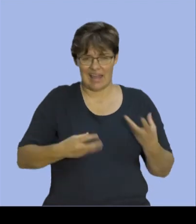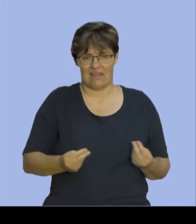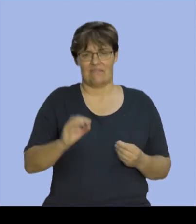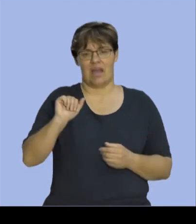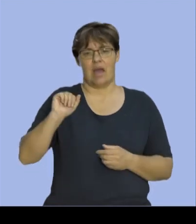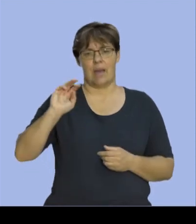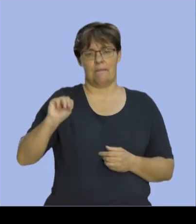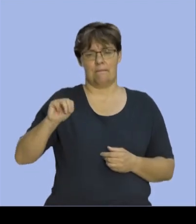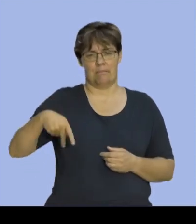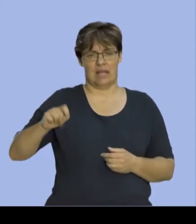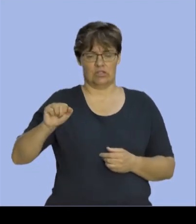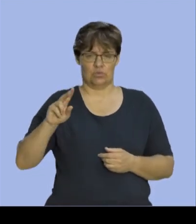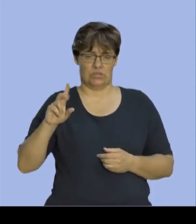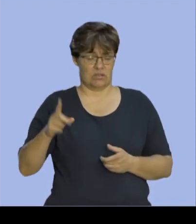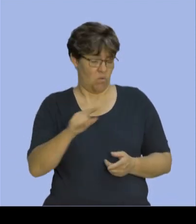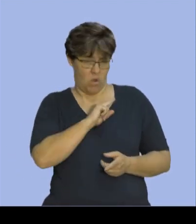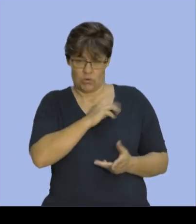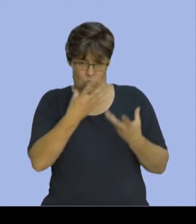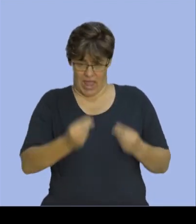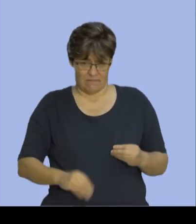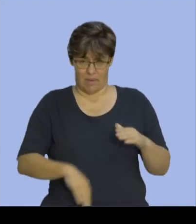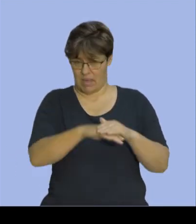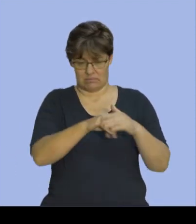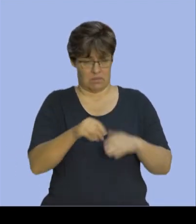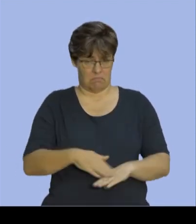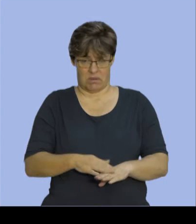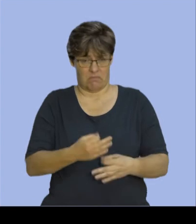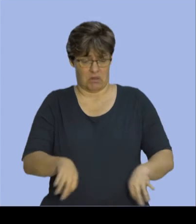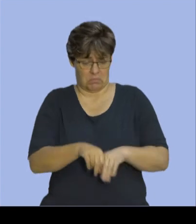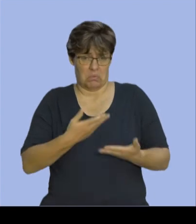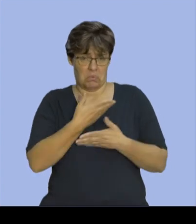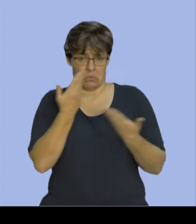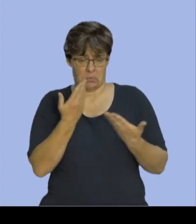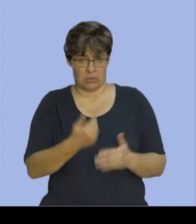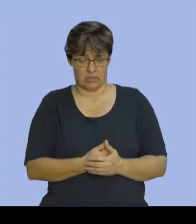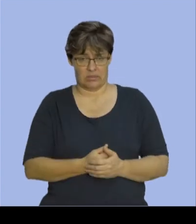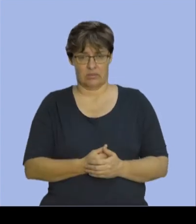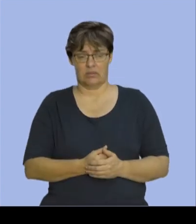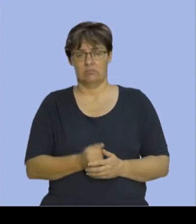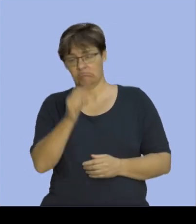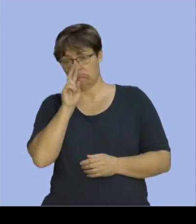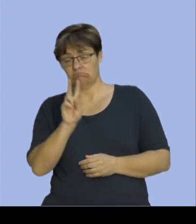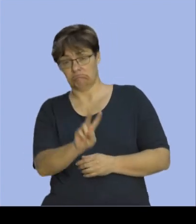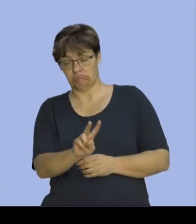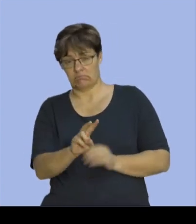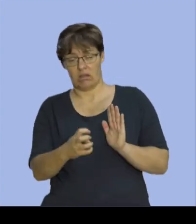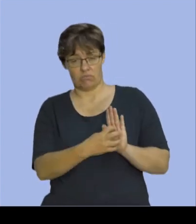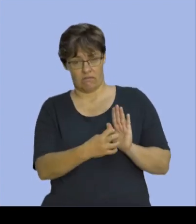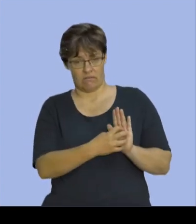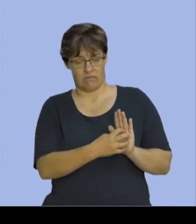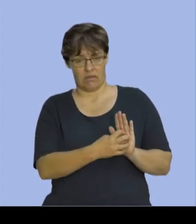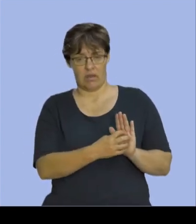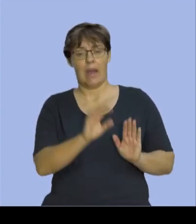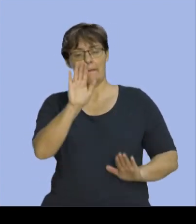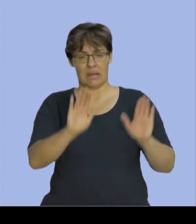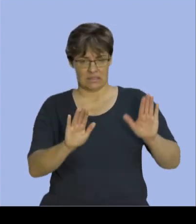min. So you can't have an amplitude if you don't have a max and a minimum value. But if you look